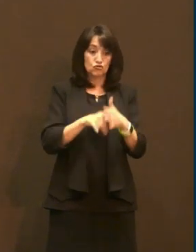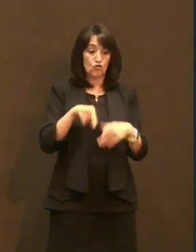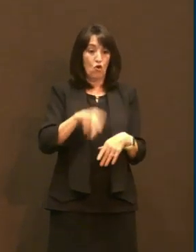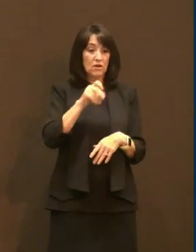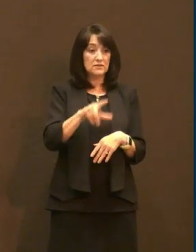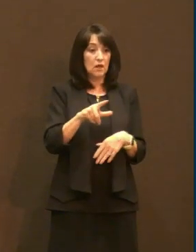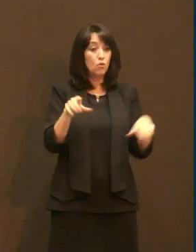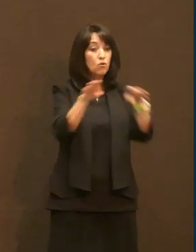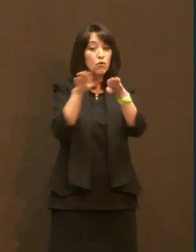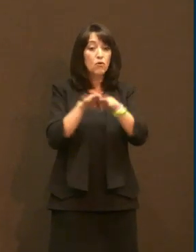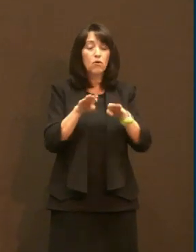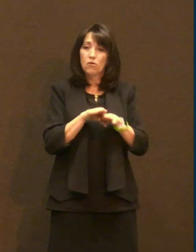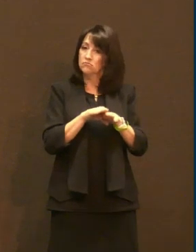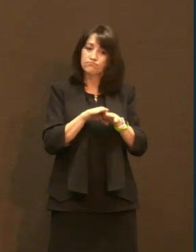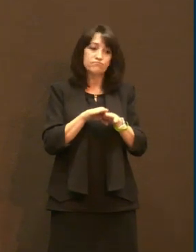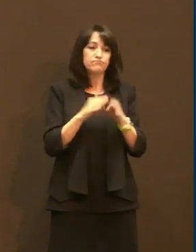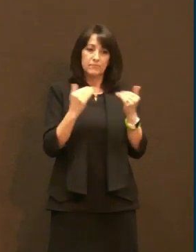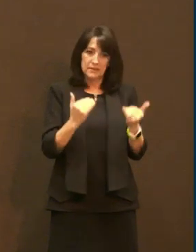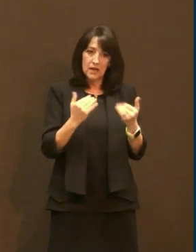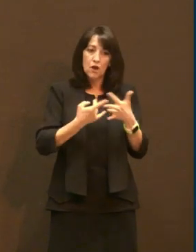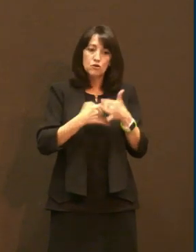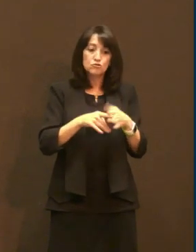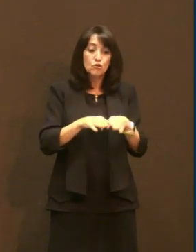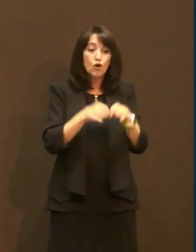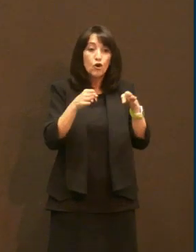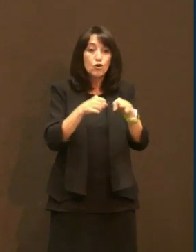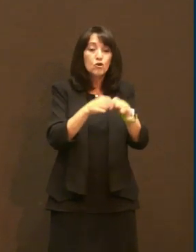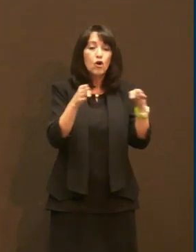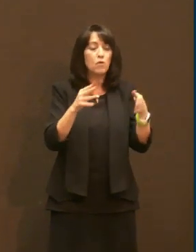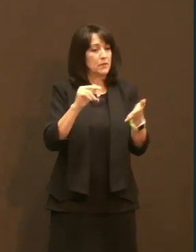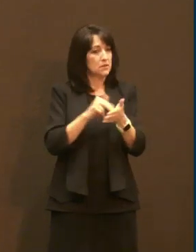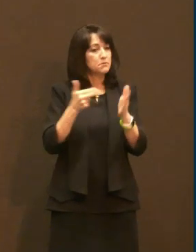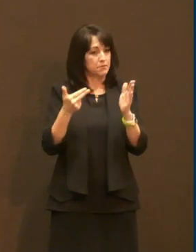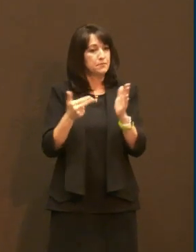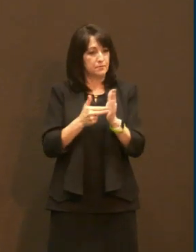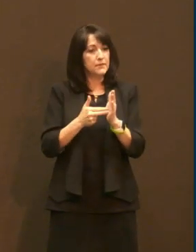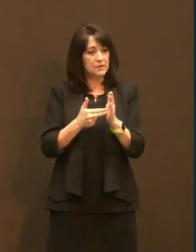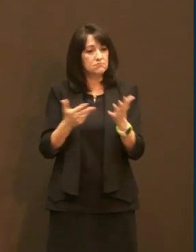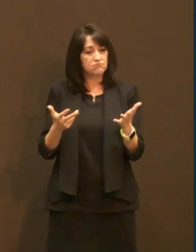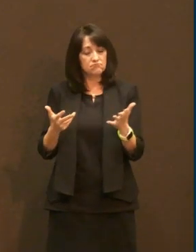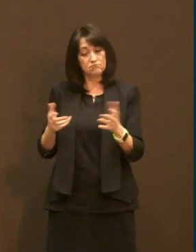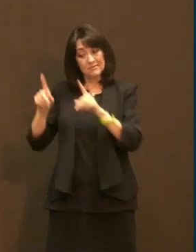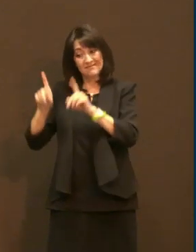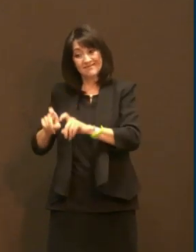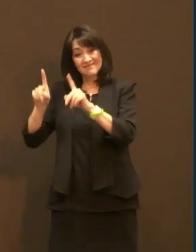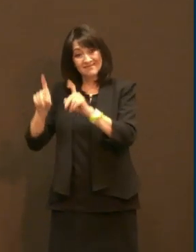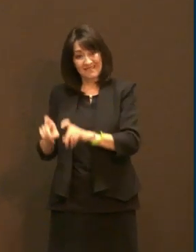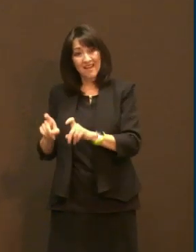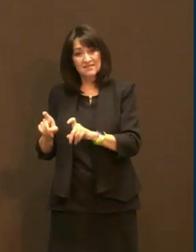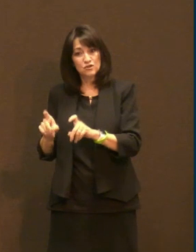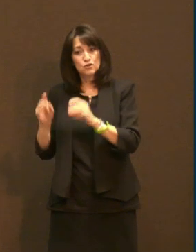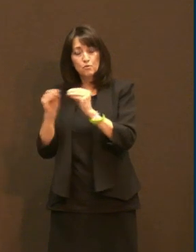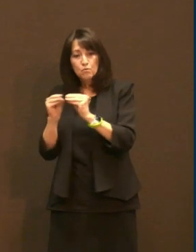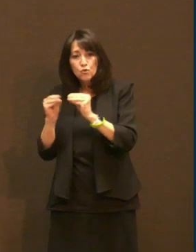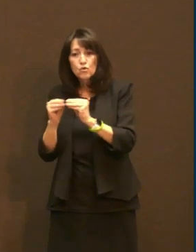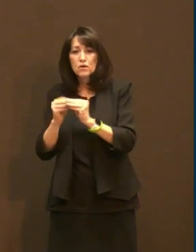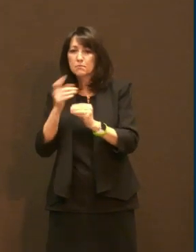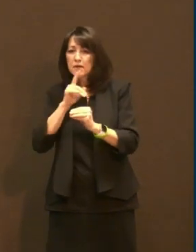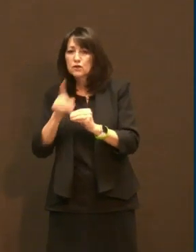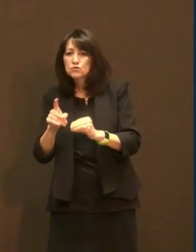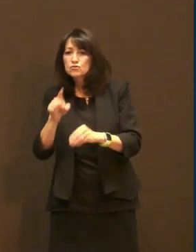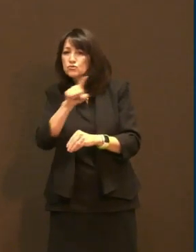we're doing and the broadening out the community sites for testing. So we're making sure